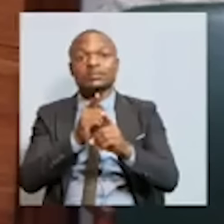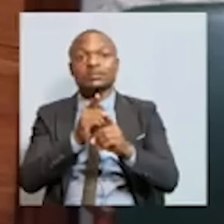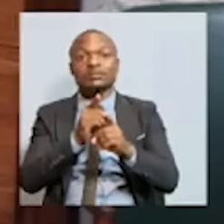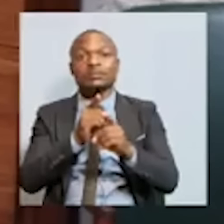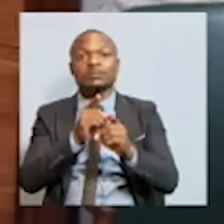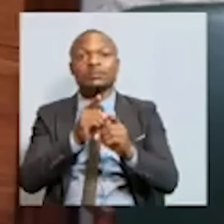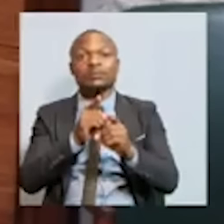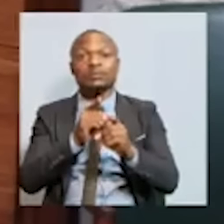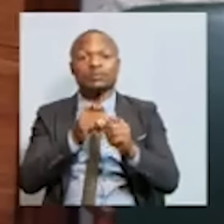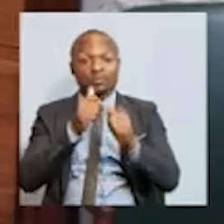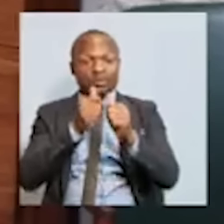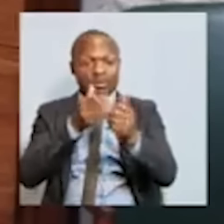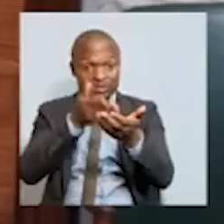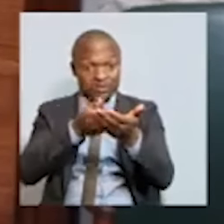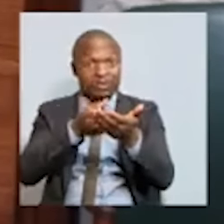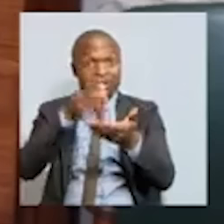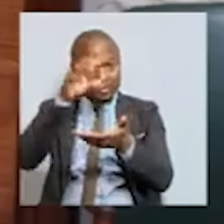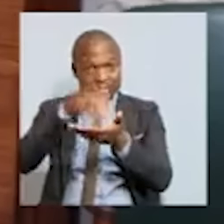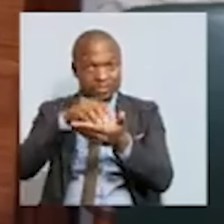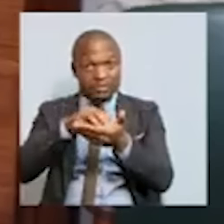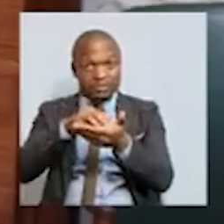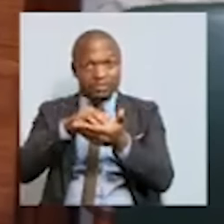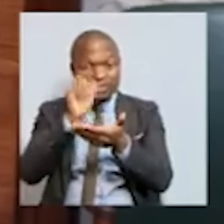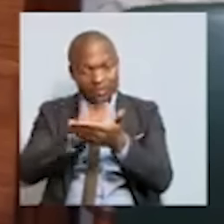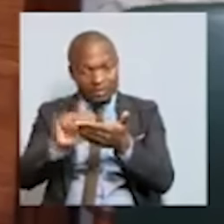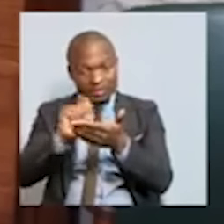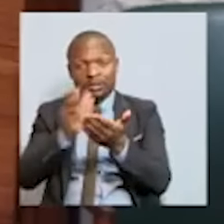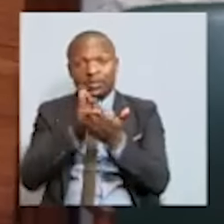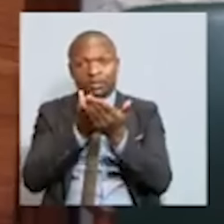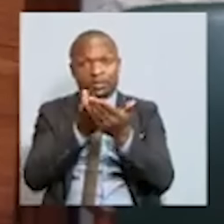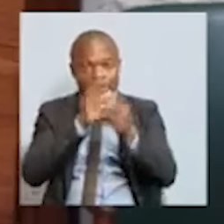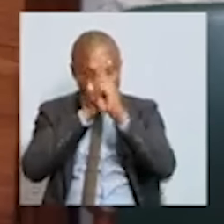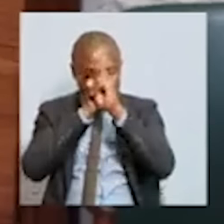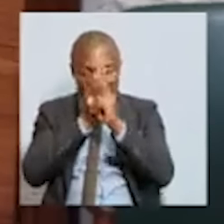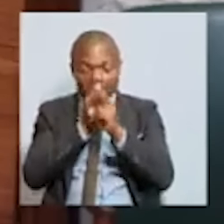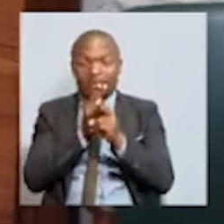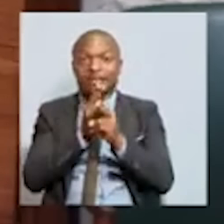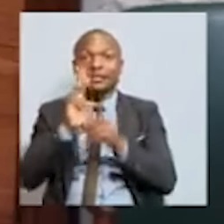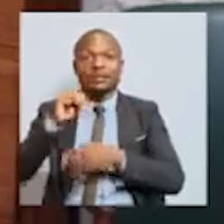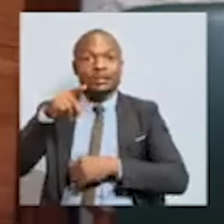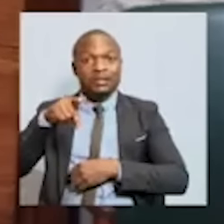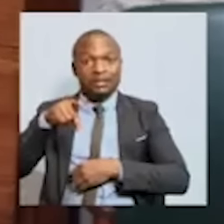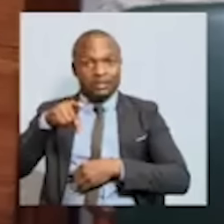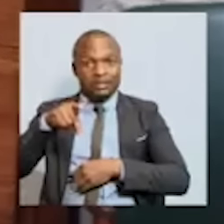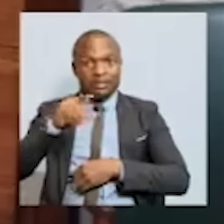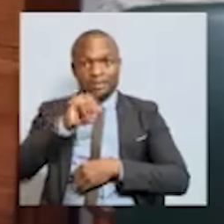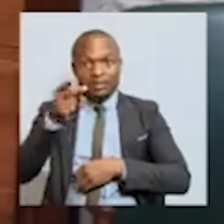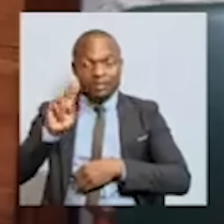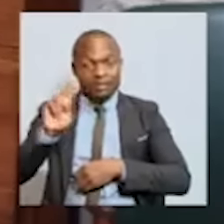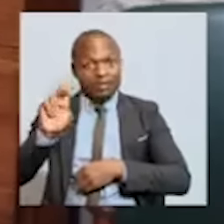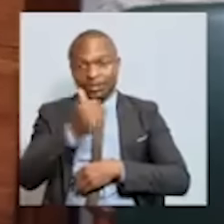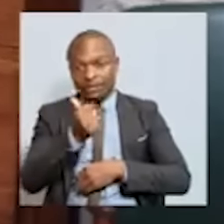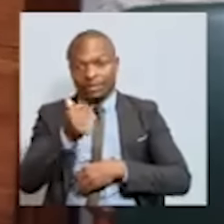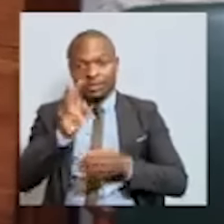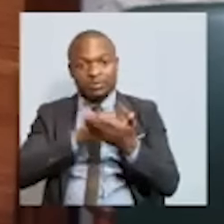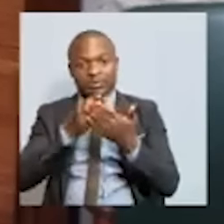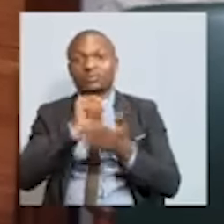based on the written submissions of Mr. Munir Zulu MP and other witnesses who were